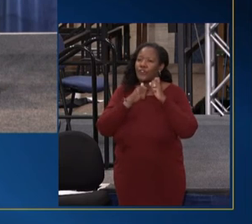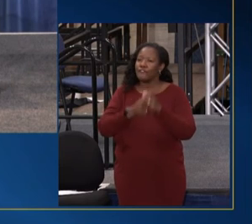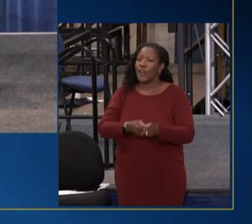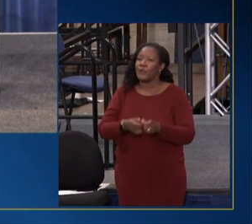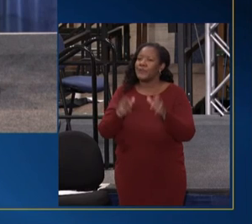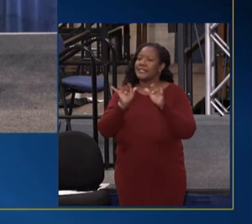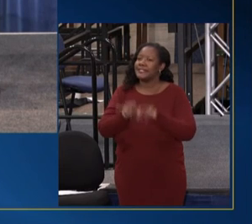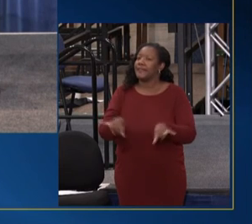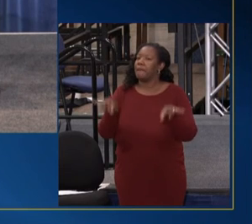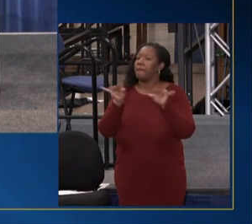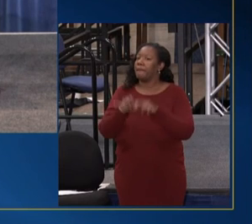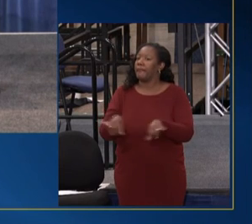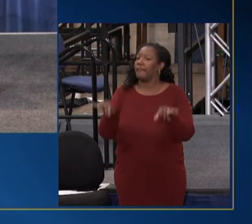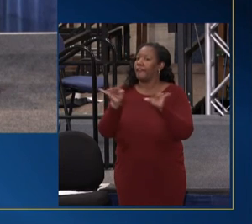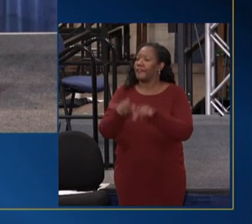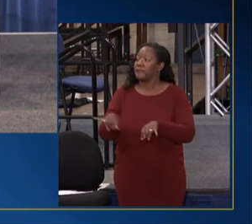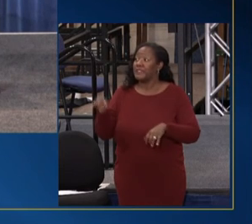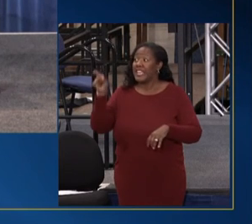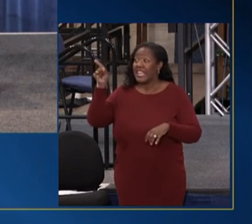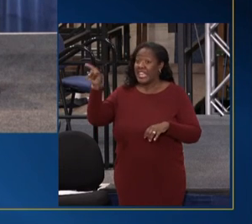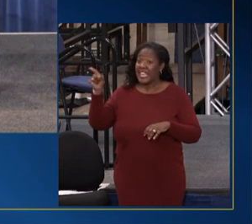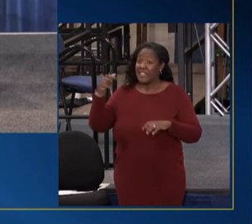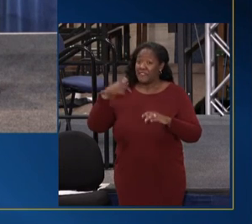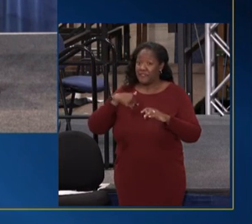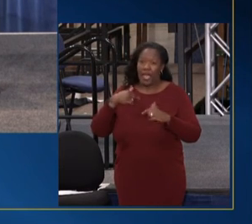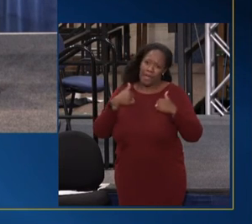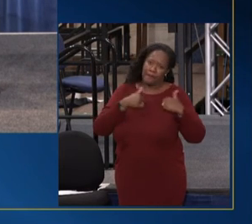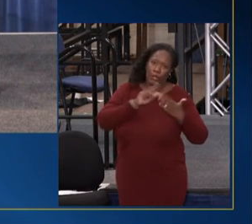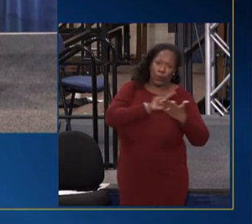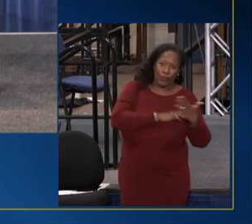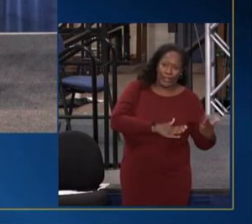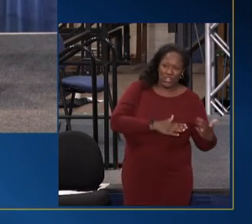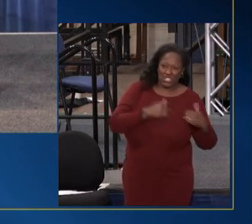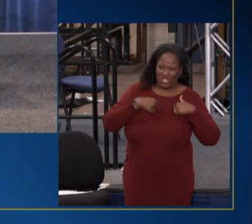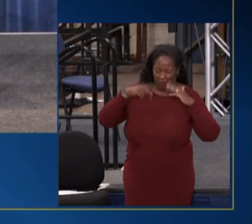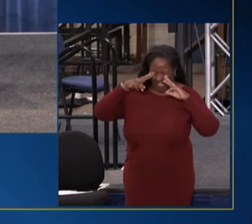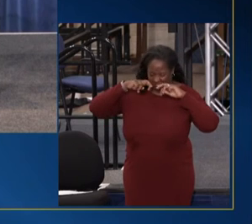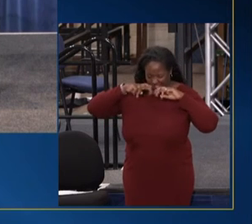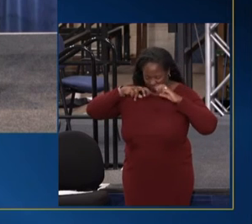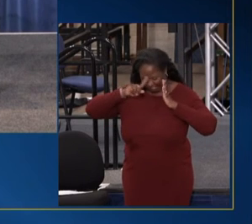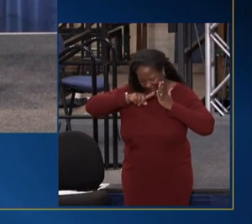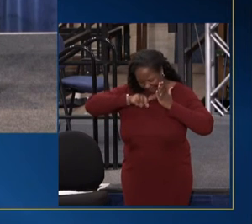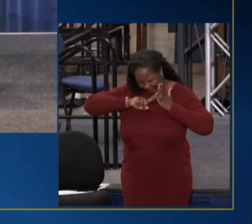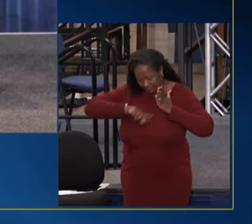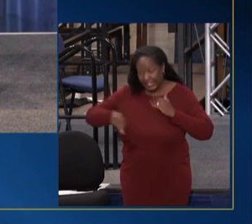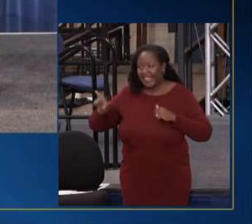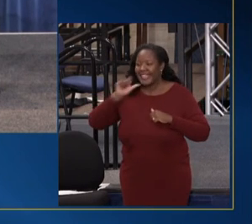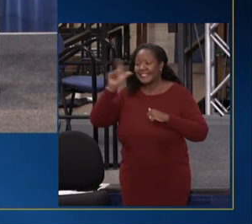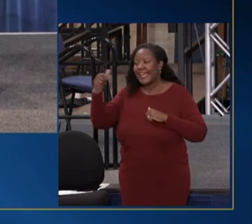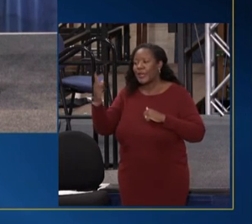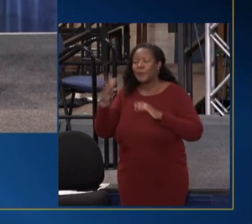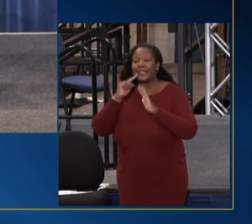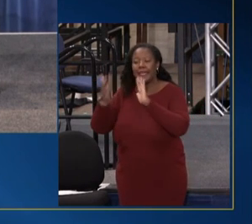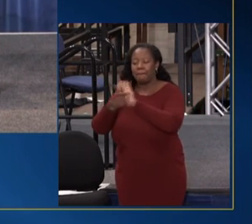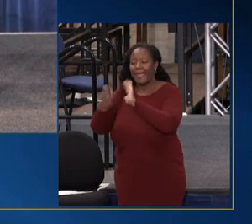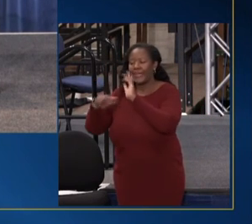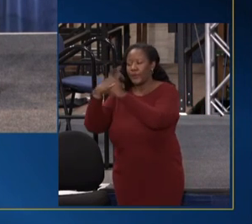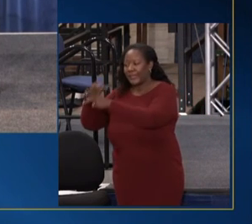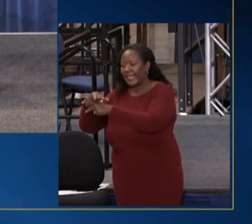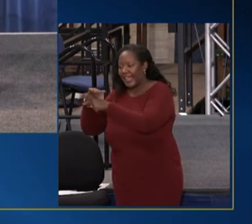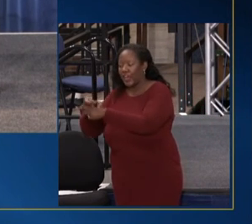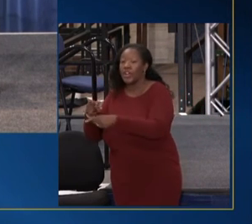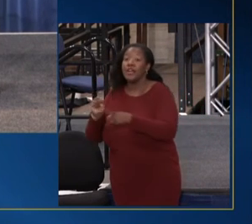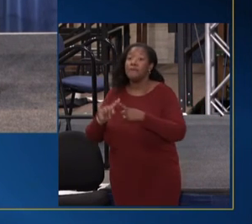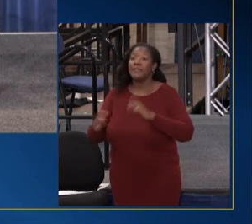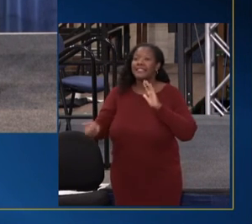playbook. You really get into the weeds of them. I'm a lawyer, it's what I do. You see things where it is not just a ban on care, but also a ban on traveling to